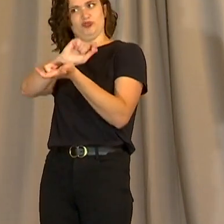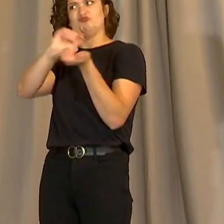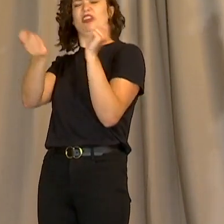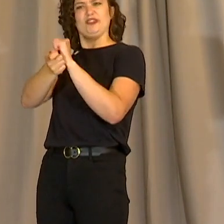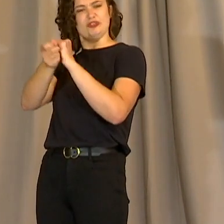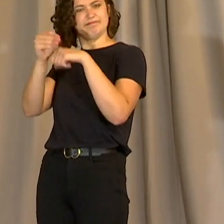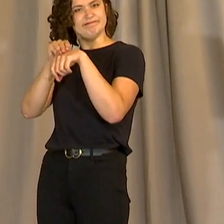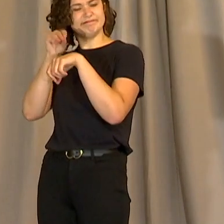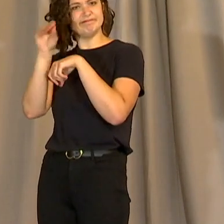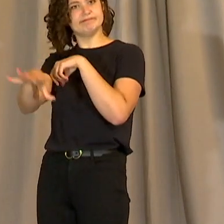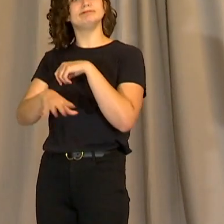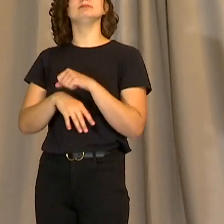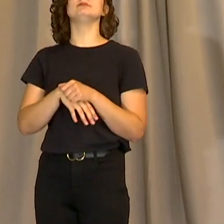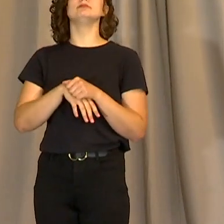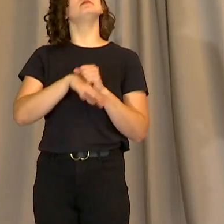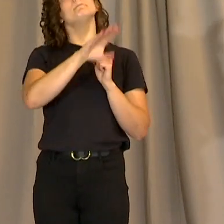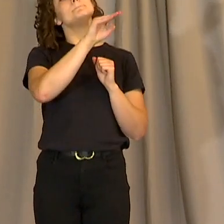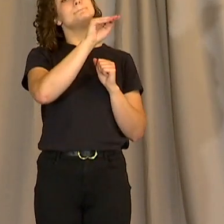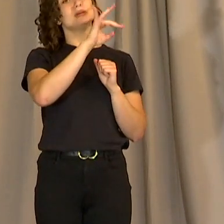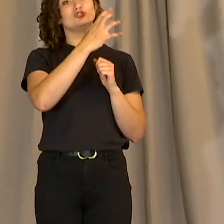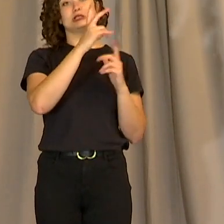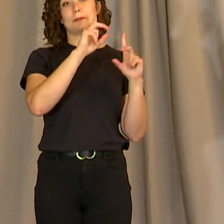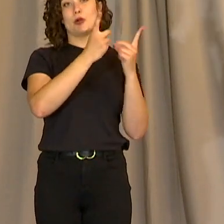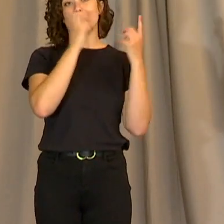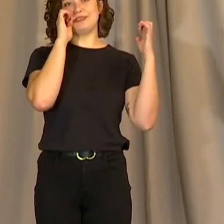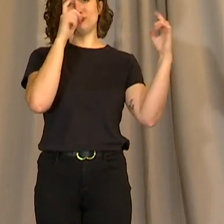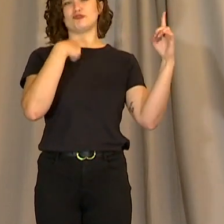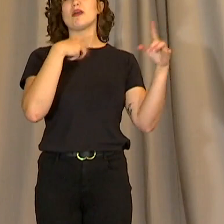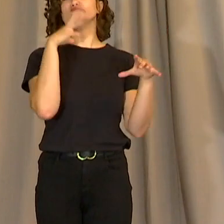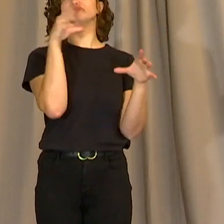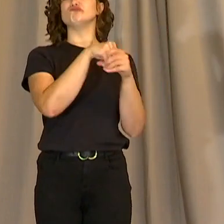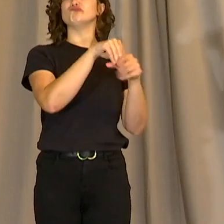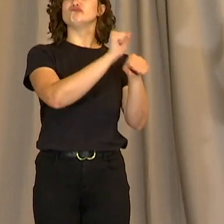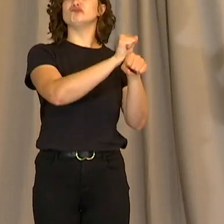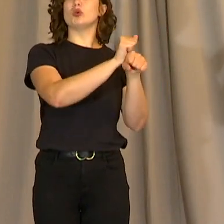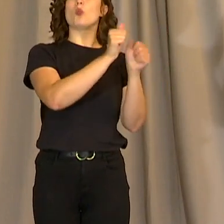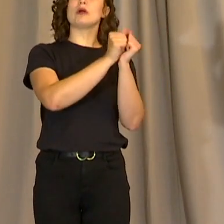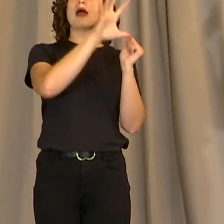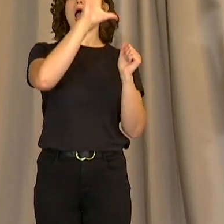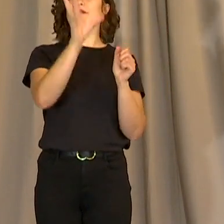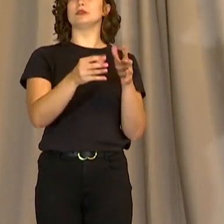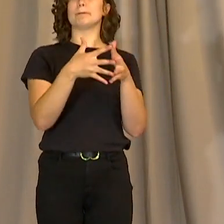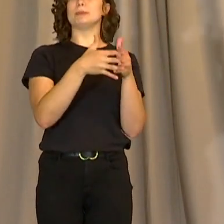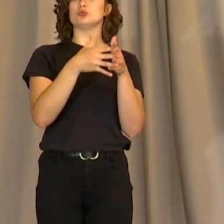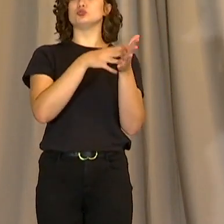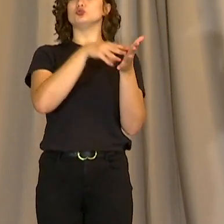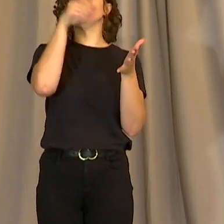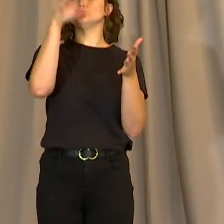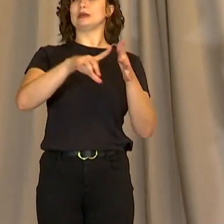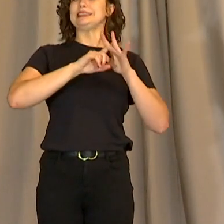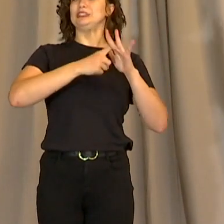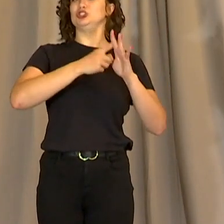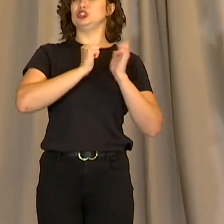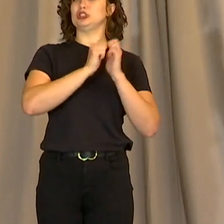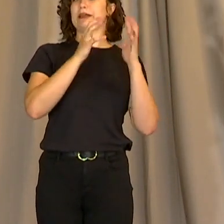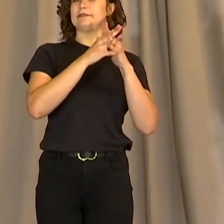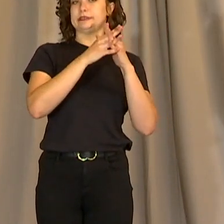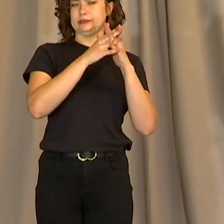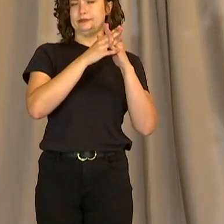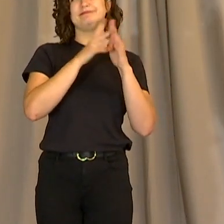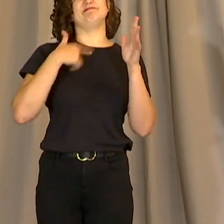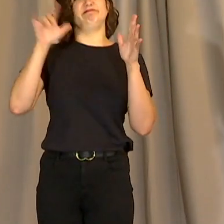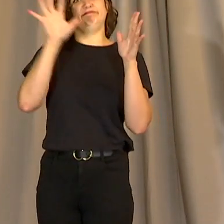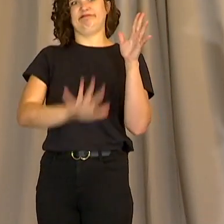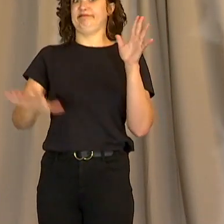with Michigan Department of Education with African American Student Initiative, working with educators across the